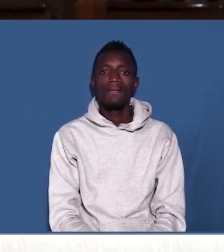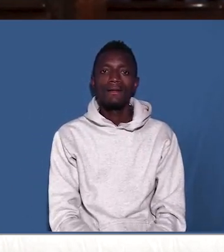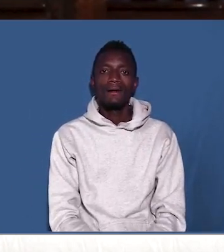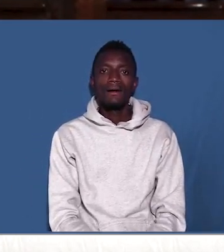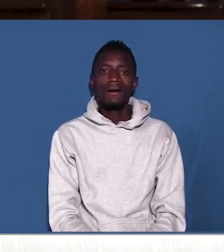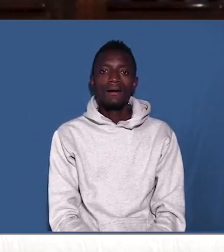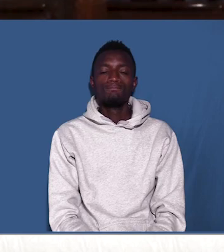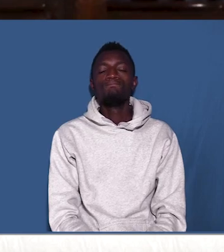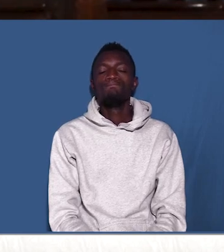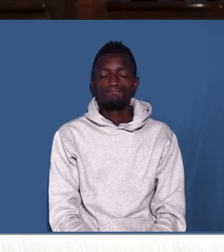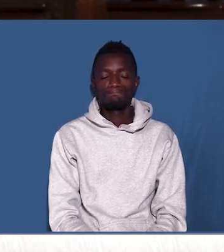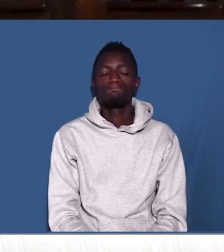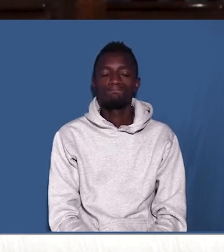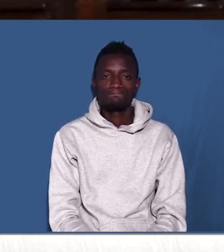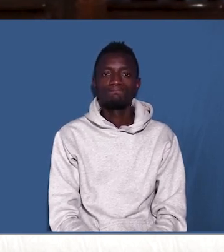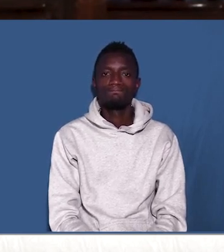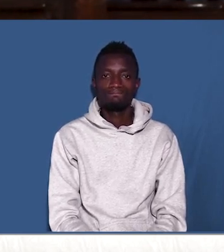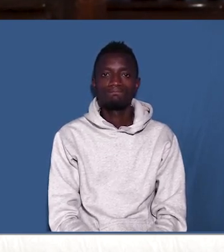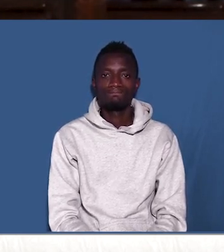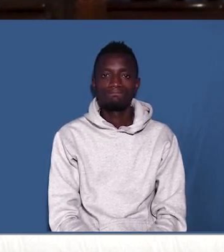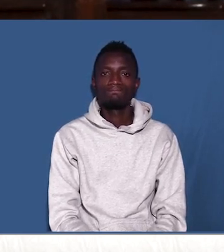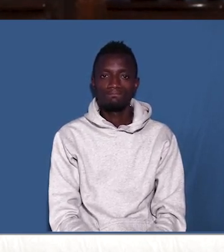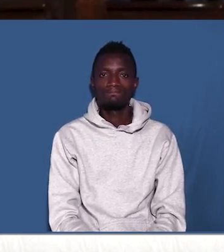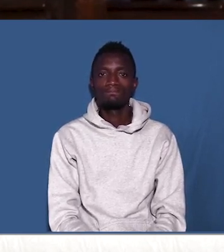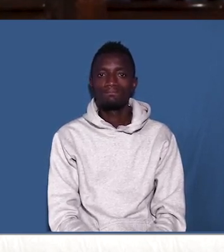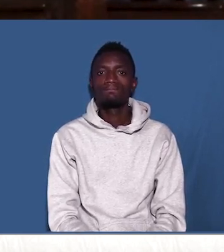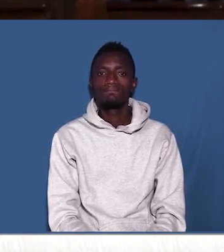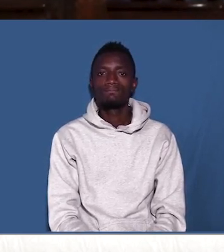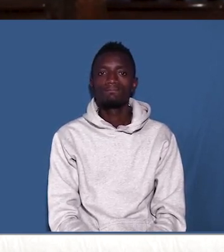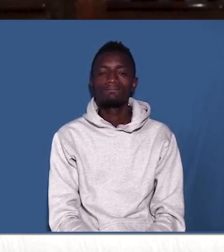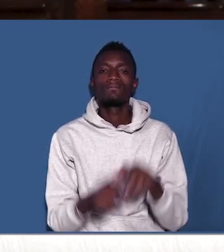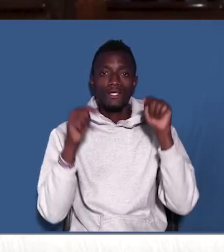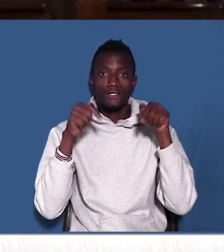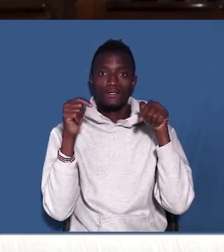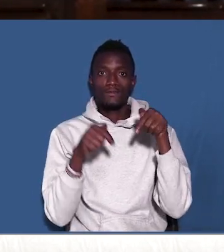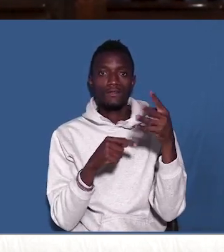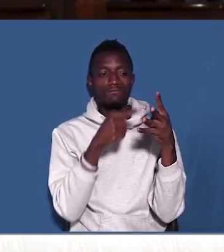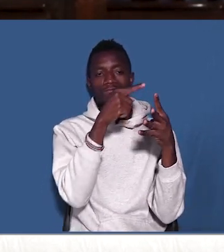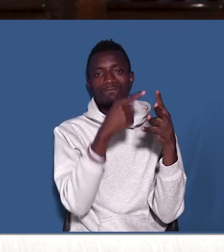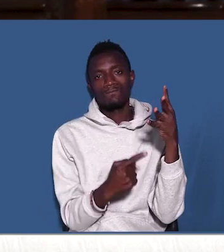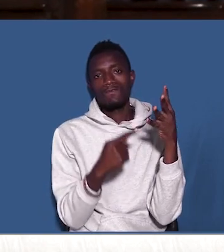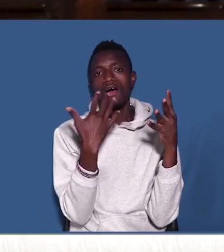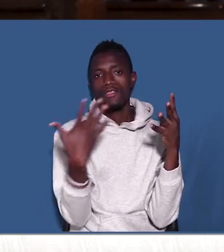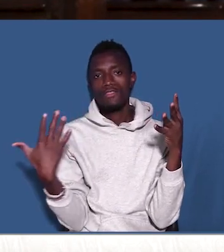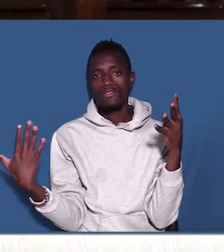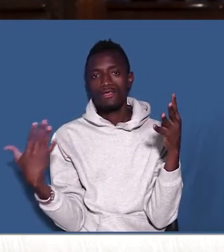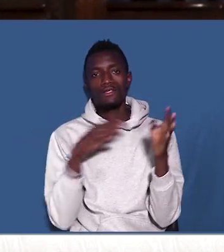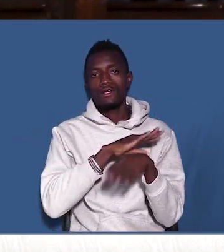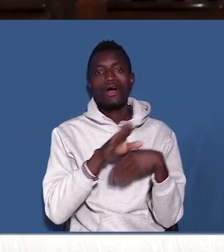So there are four things I would wish to point out that Jesus finished on the